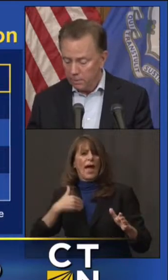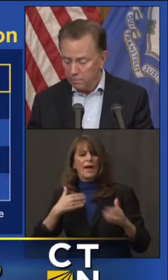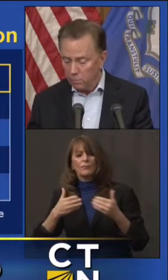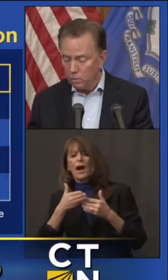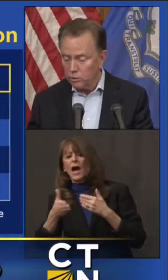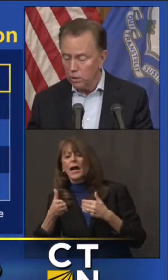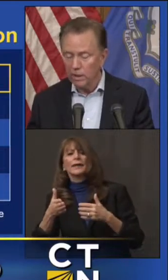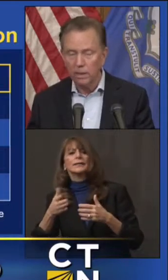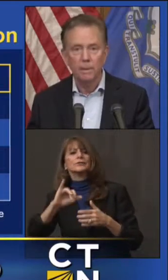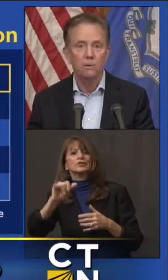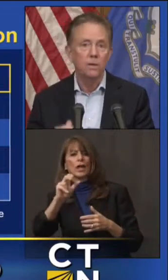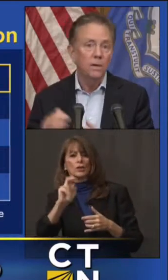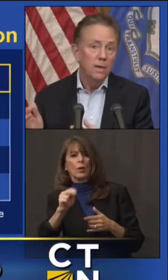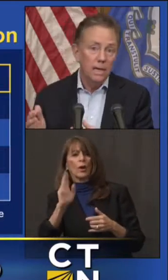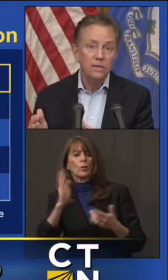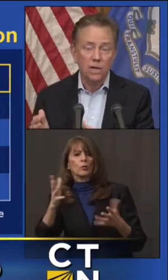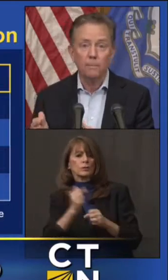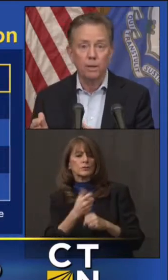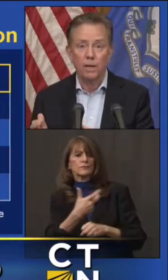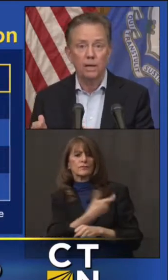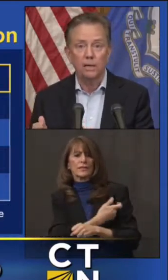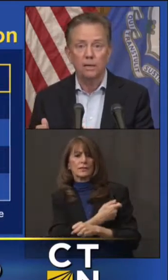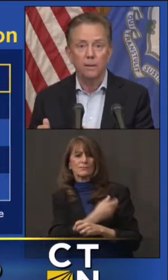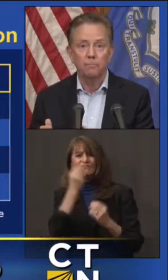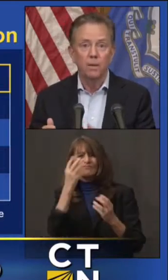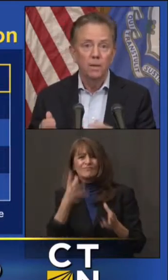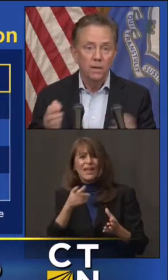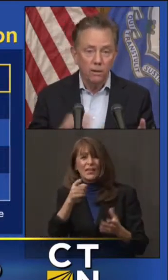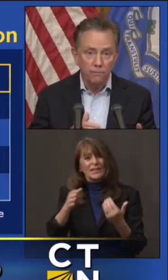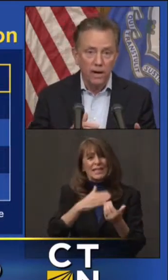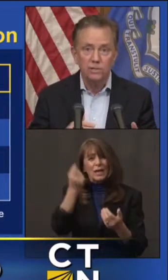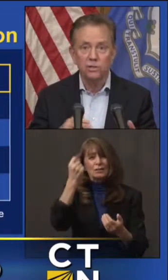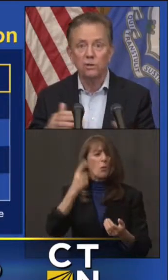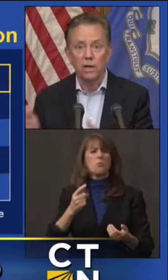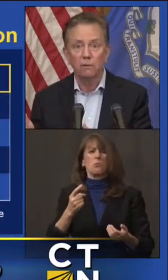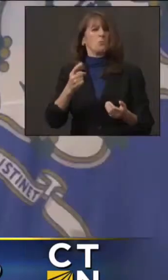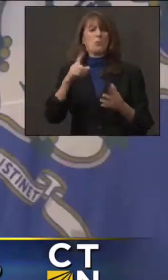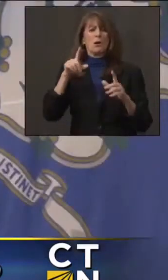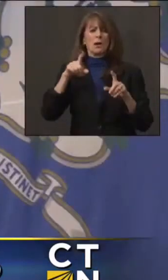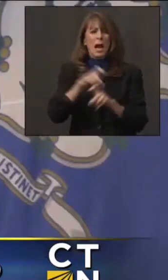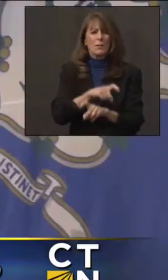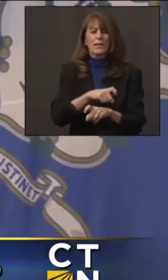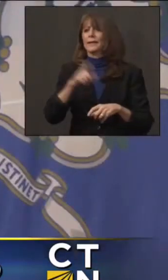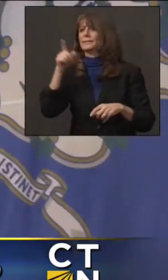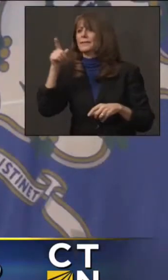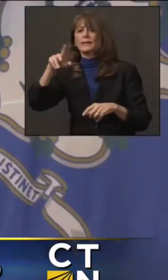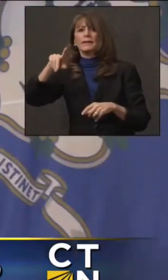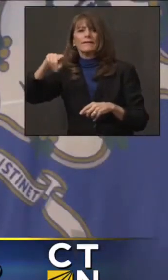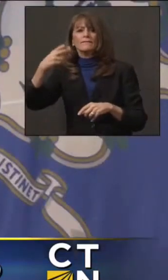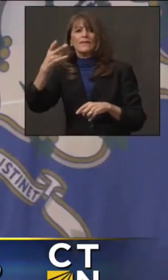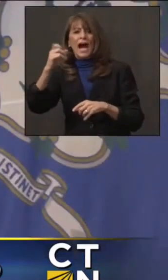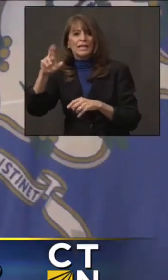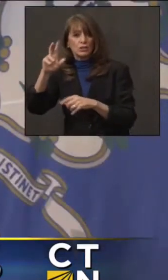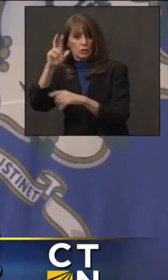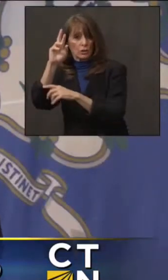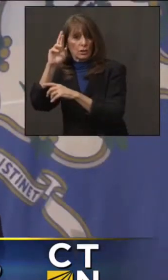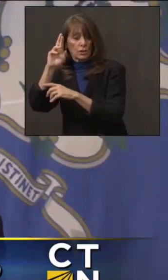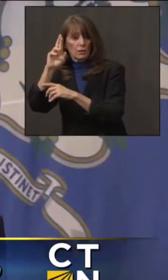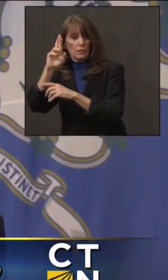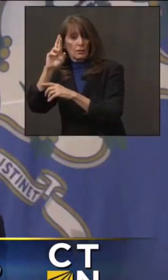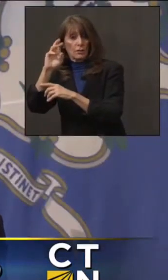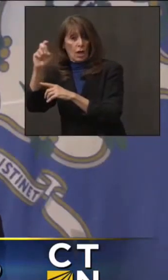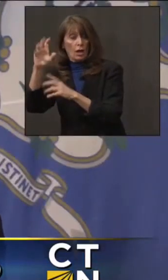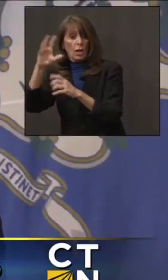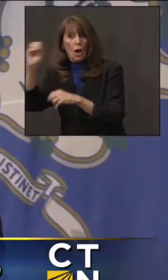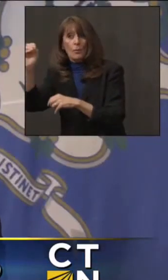of people we're talking about. It is complicated. Pfizer, you got to refrigerate it at a much lower temperature. Pfizer, it's